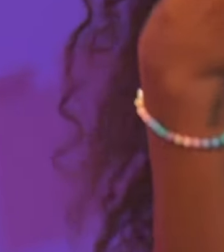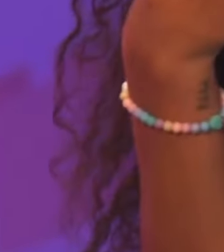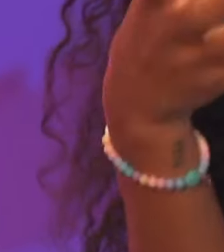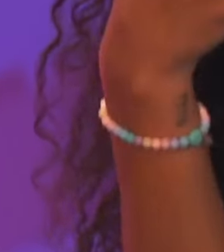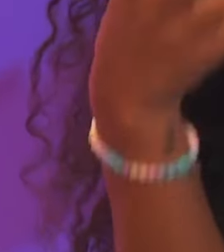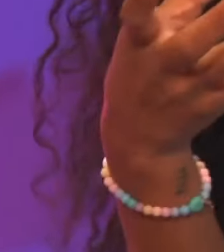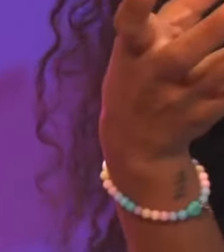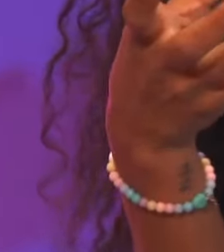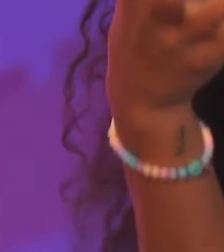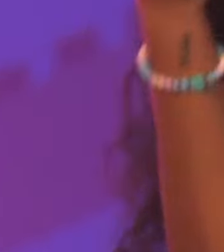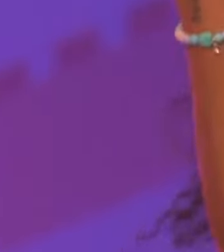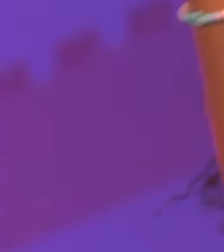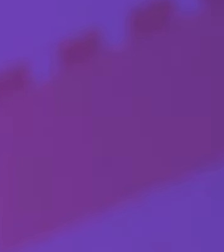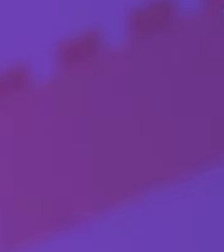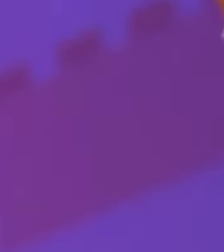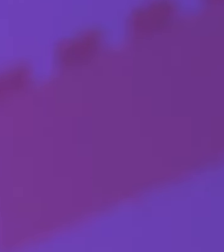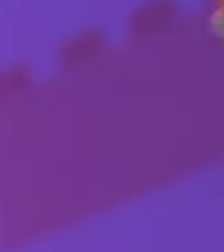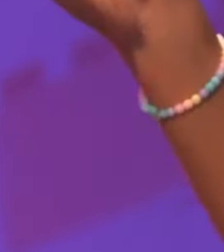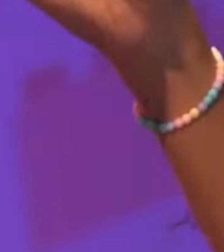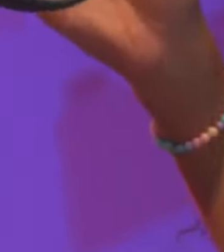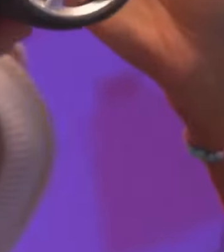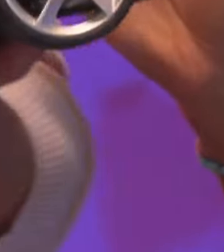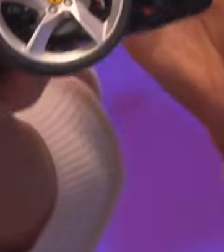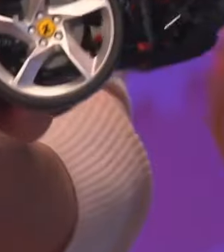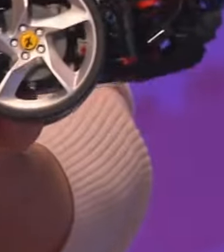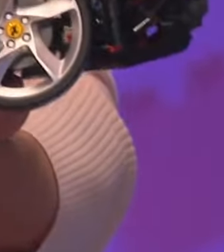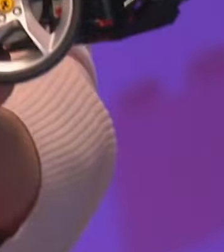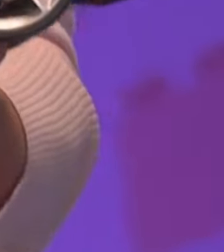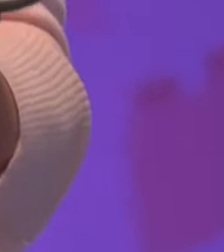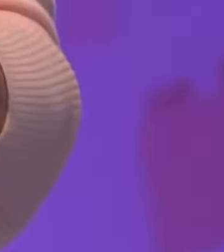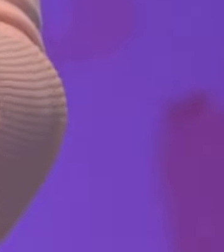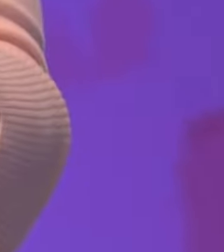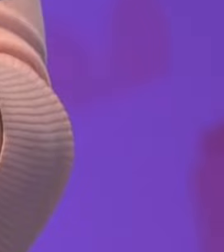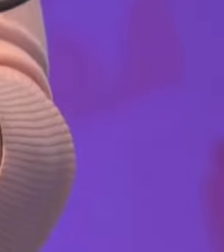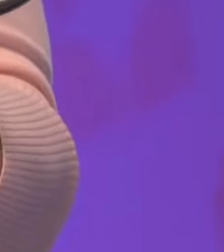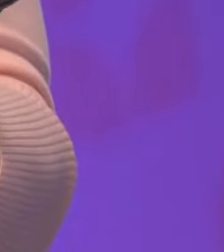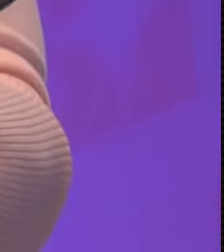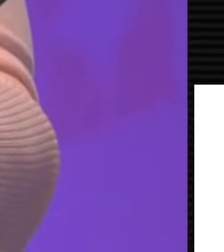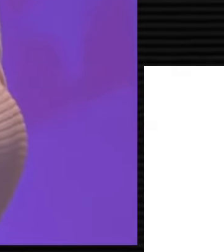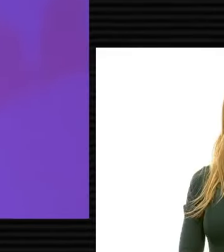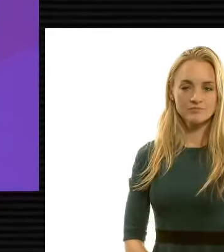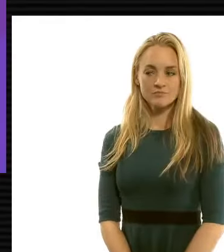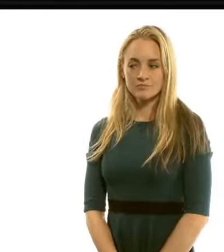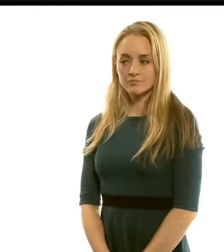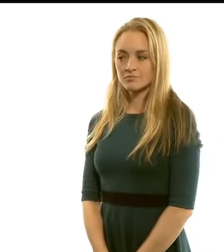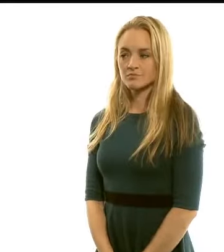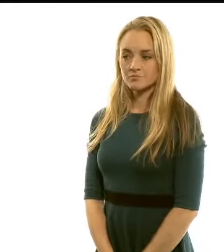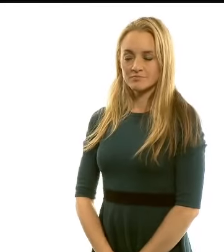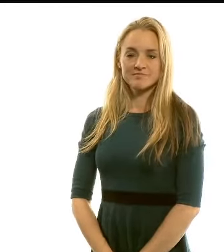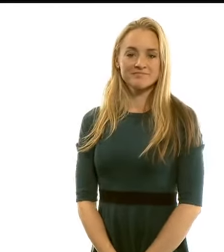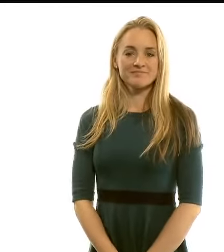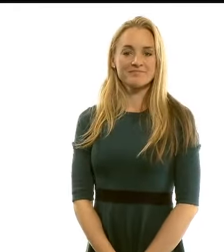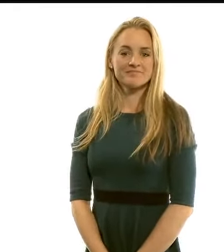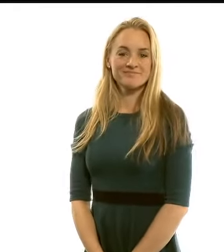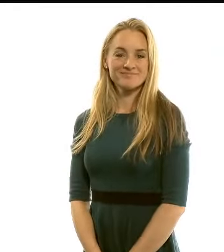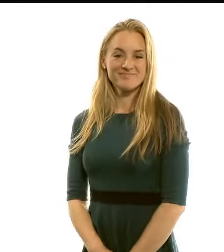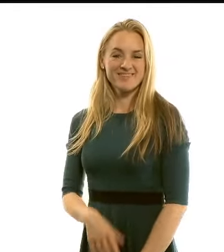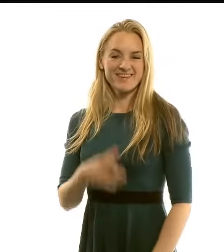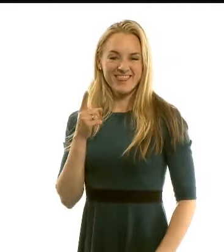pumping. It is so satisfying. And look at the end result, it's astonishing. Yeah, absolutely. And this is probably the closest I'll get to owning a high-performance luxury sports